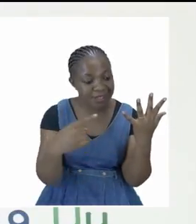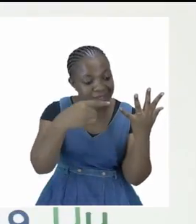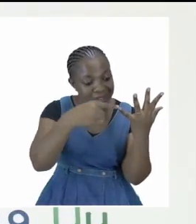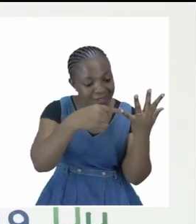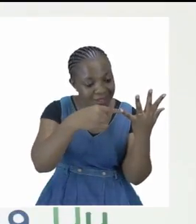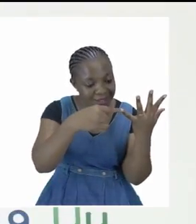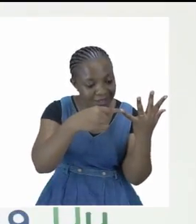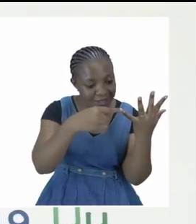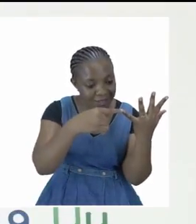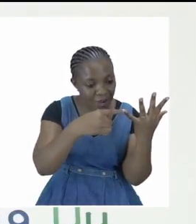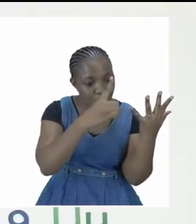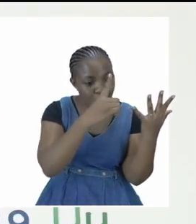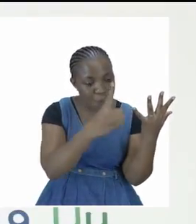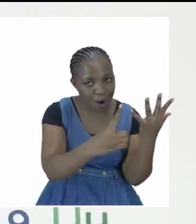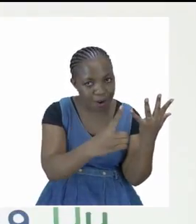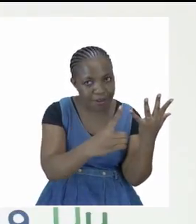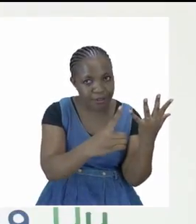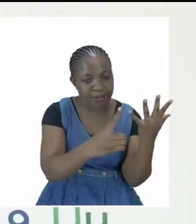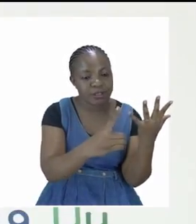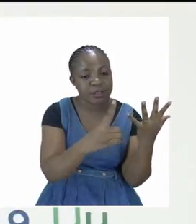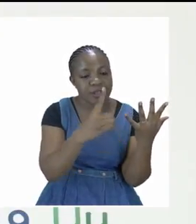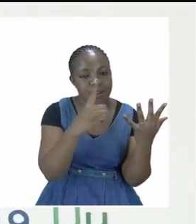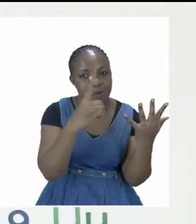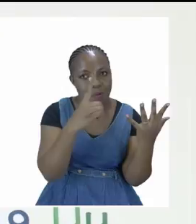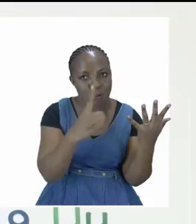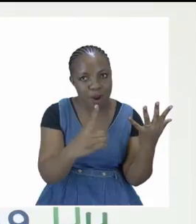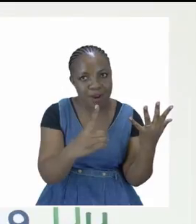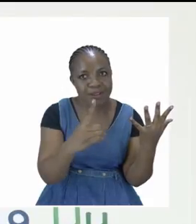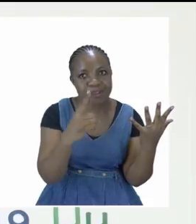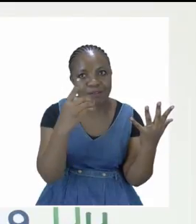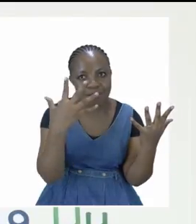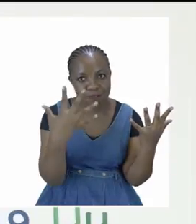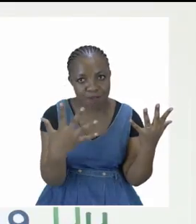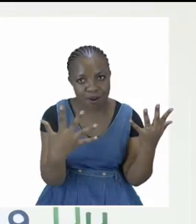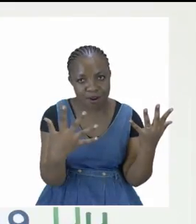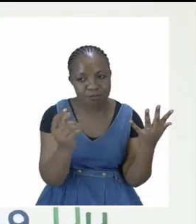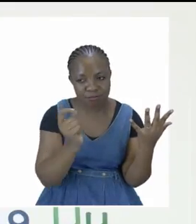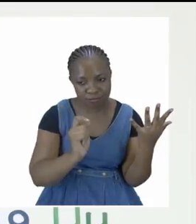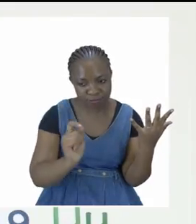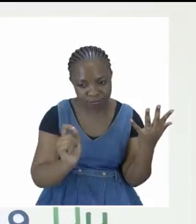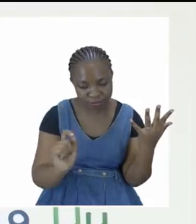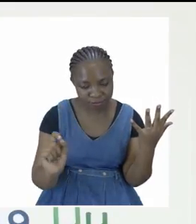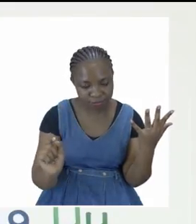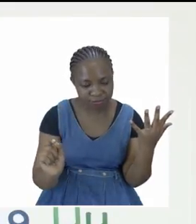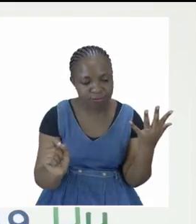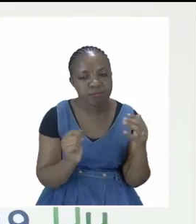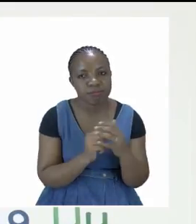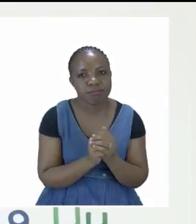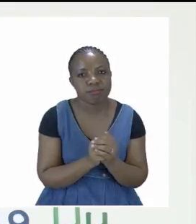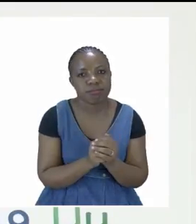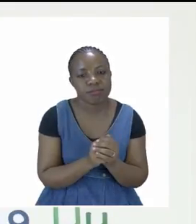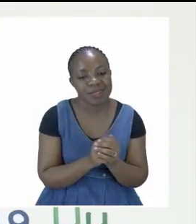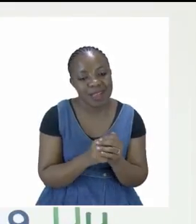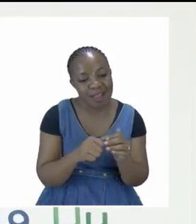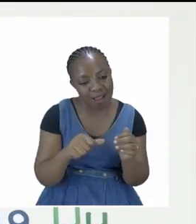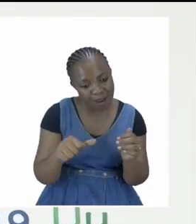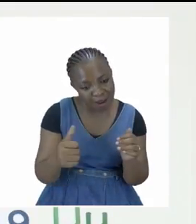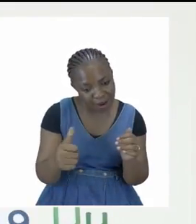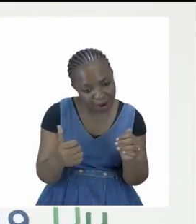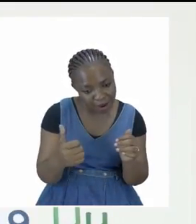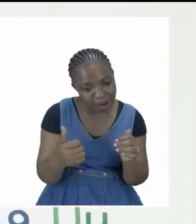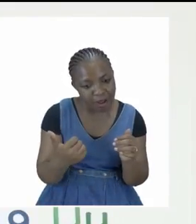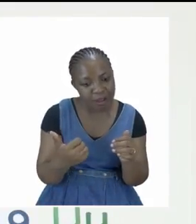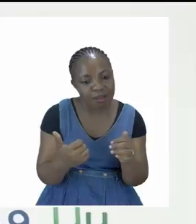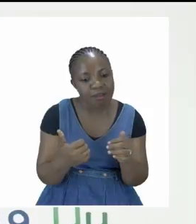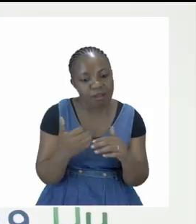115. Can you please write the correct answer? The rest of this one you will do by